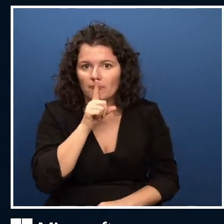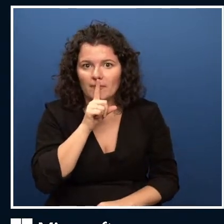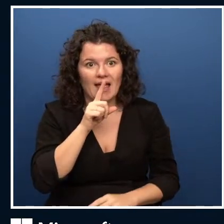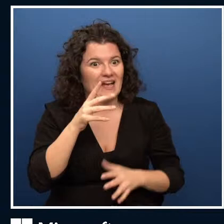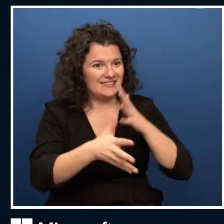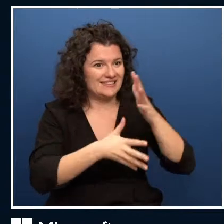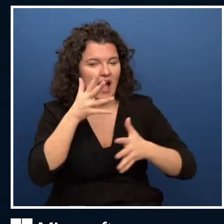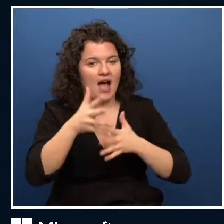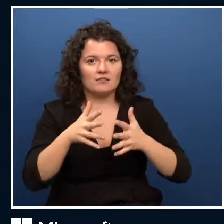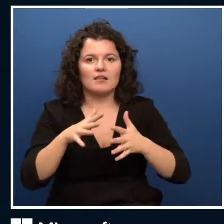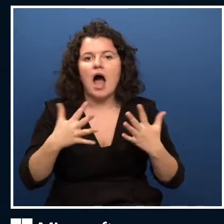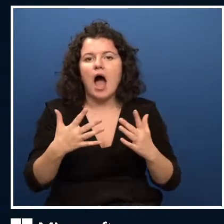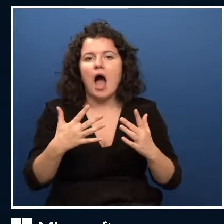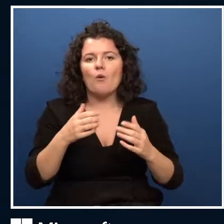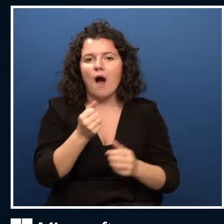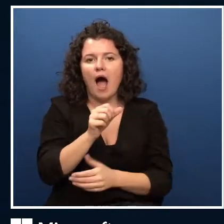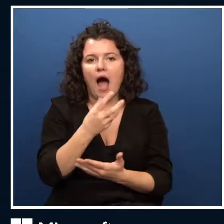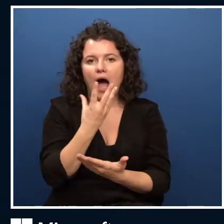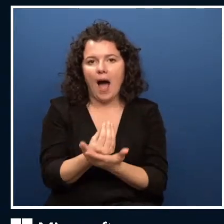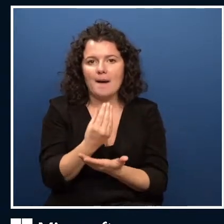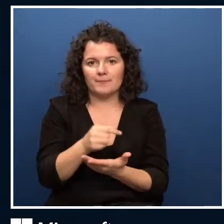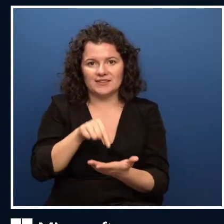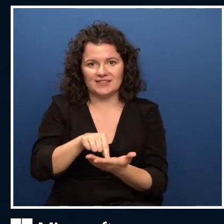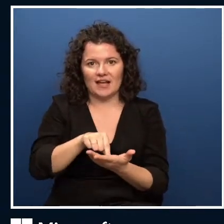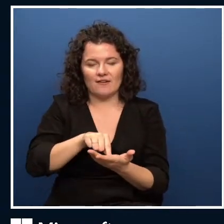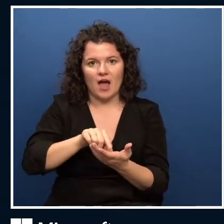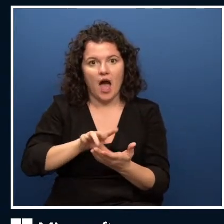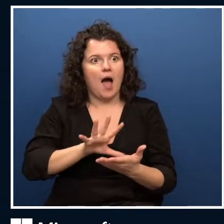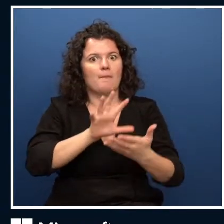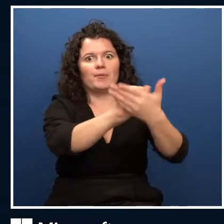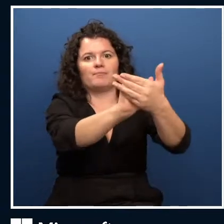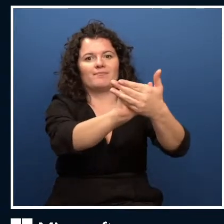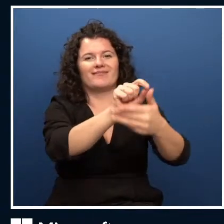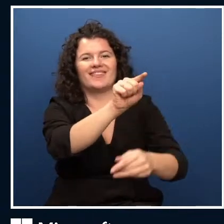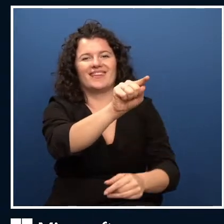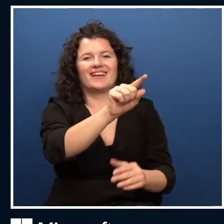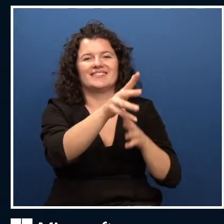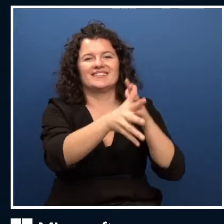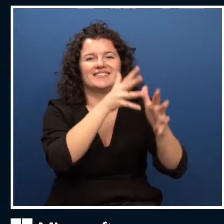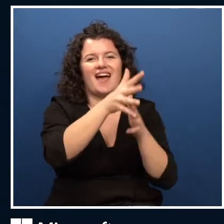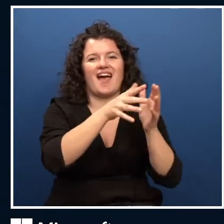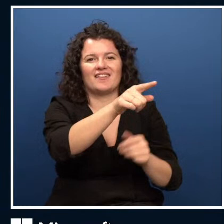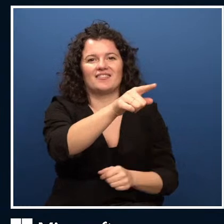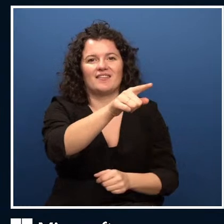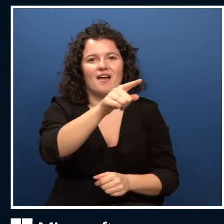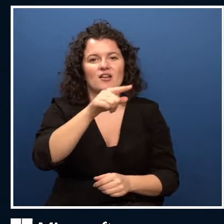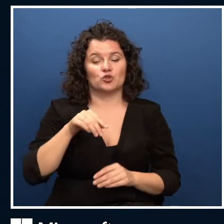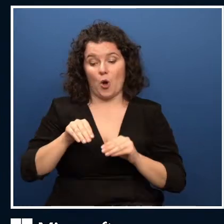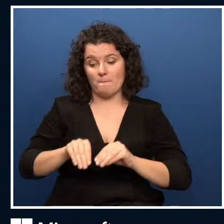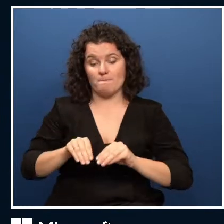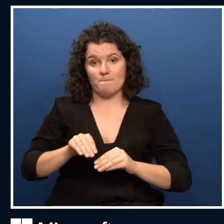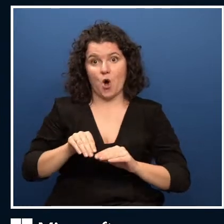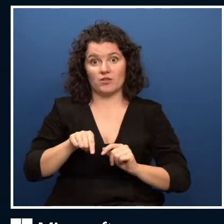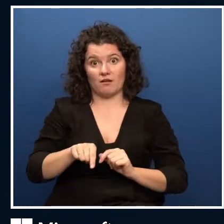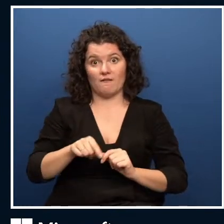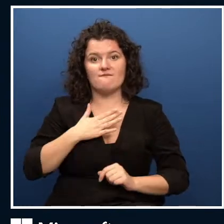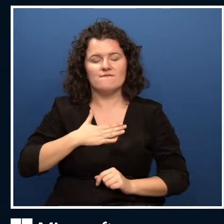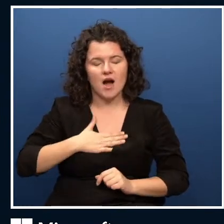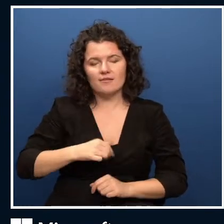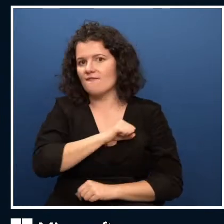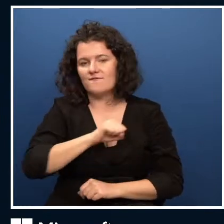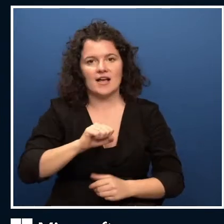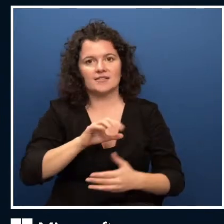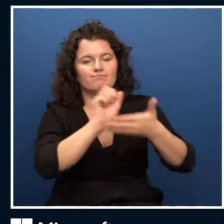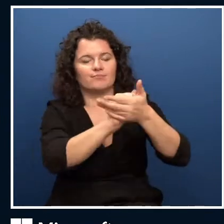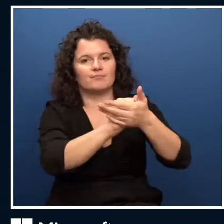an application that is fast and still reliable. So to improve this further,